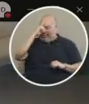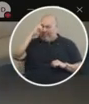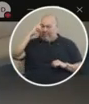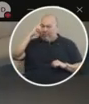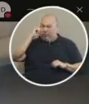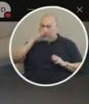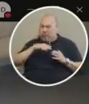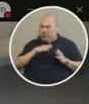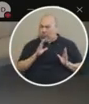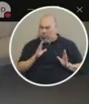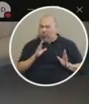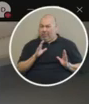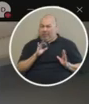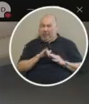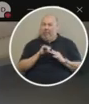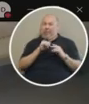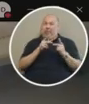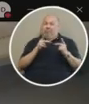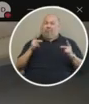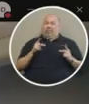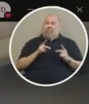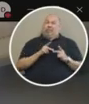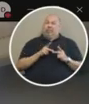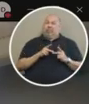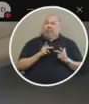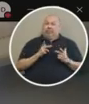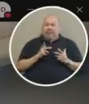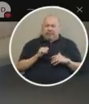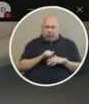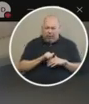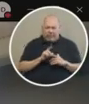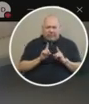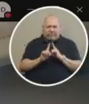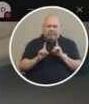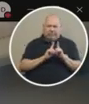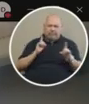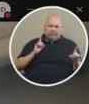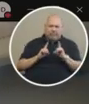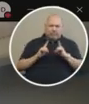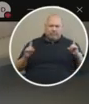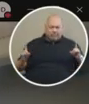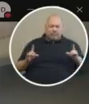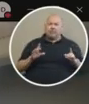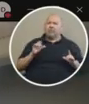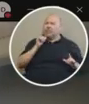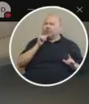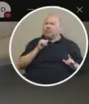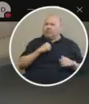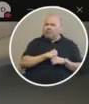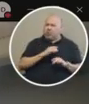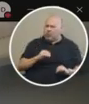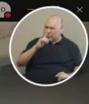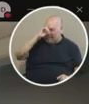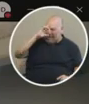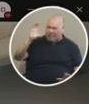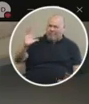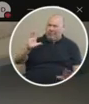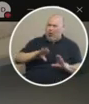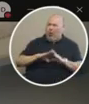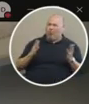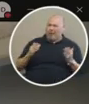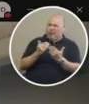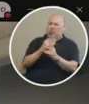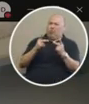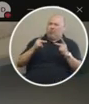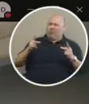to open up a facility if we're practicing social distancing. Makes no sense whatsoever. So